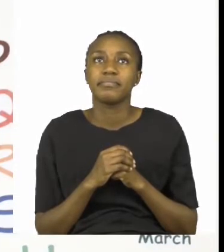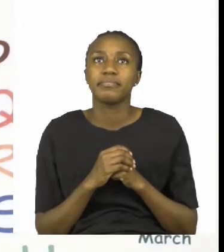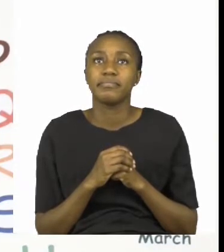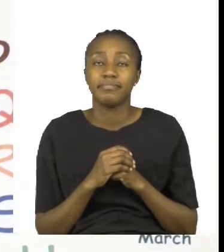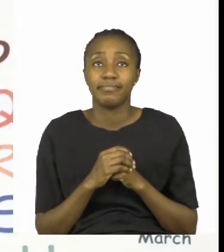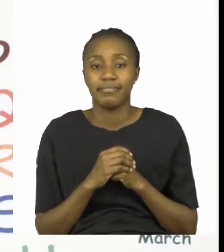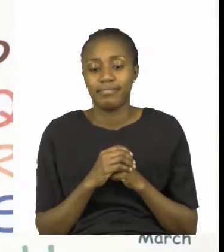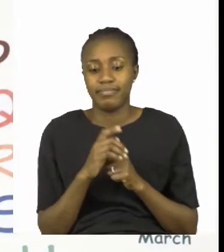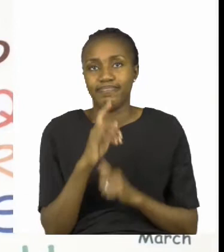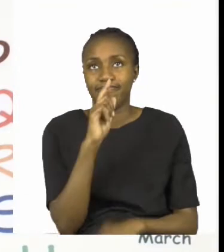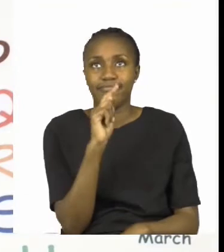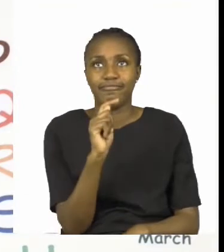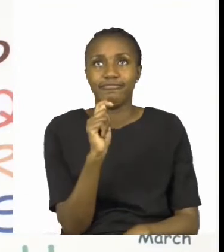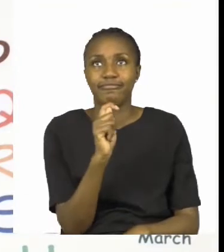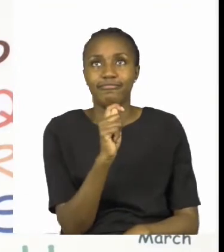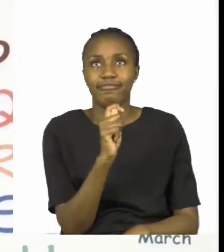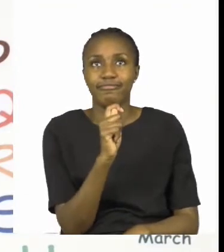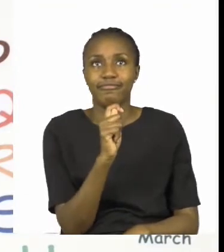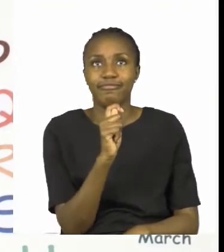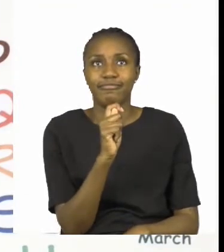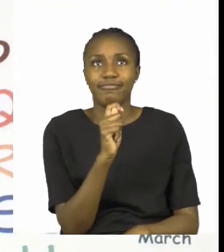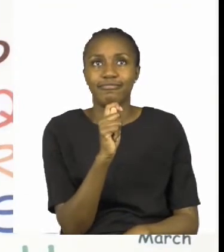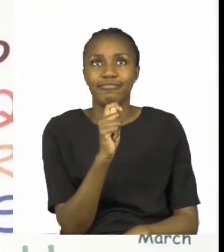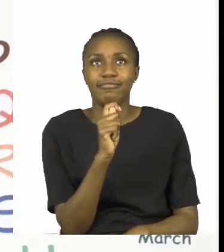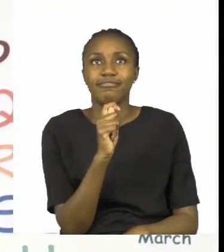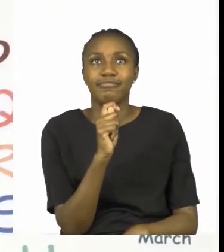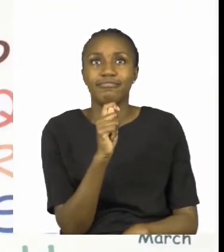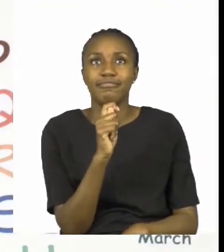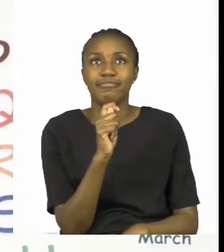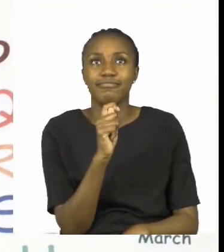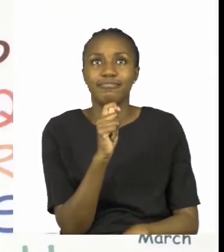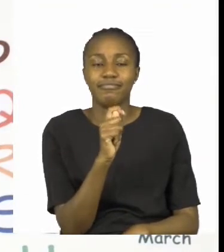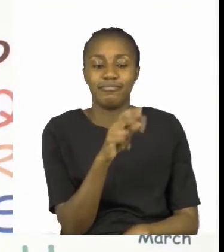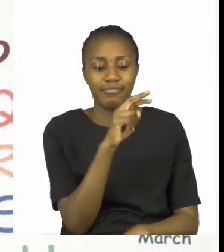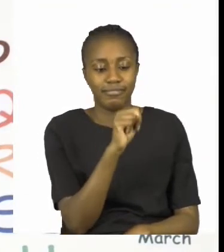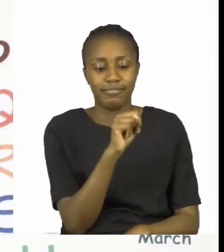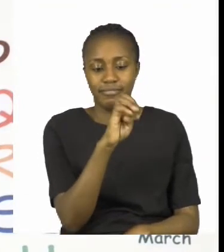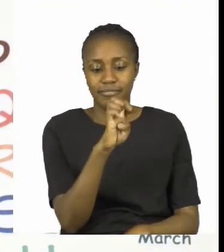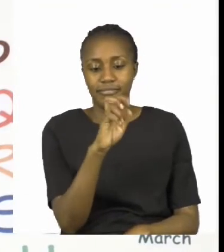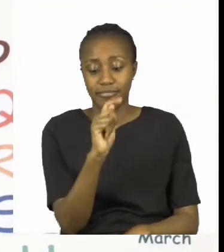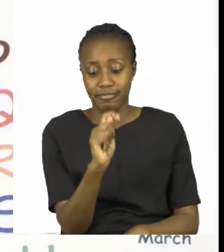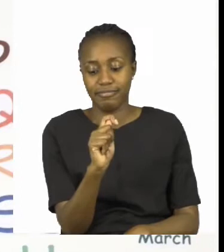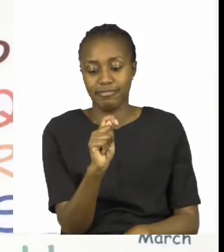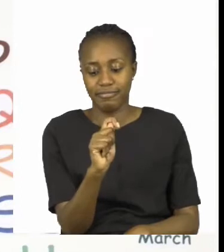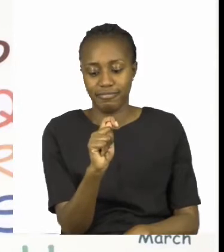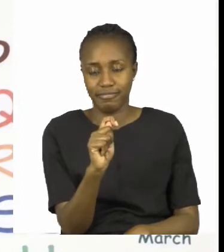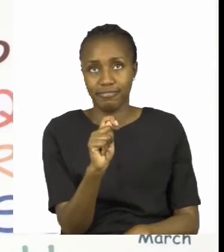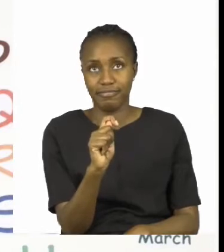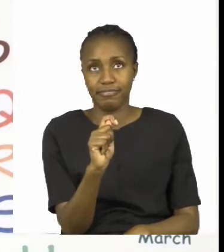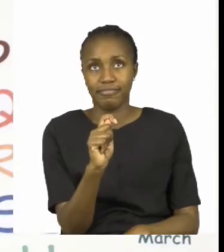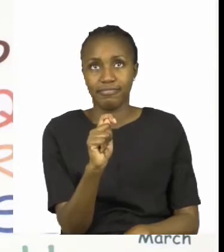The next one after that is T. Et.